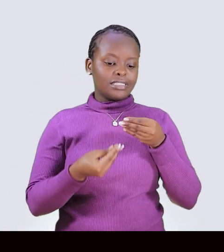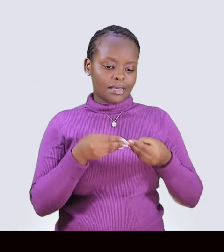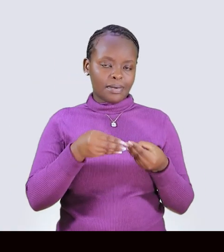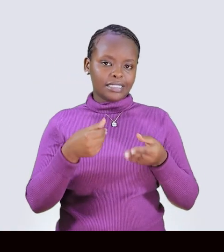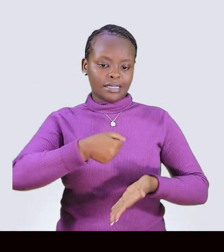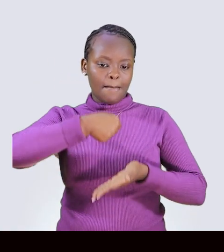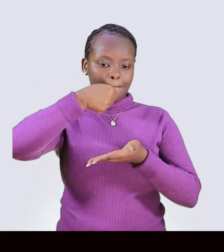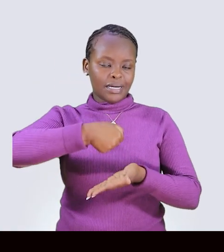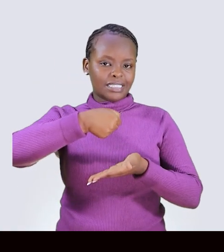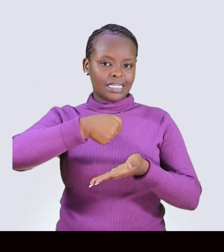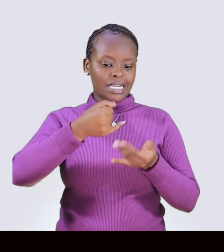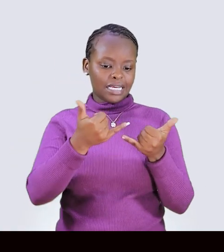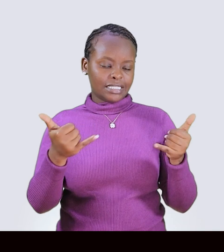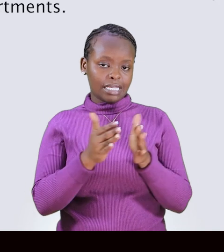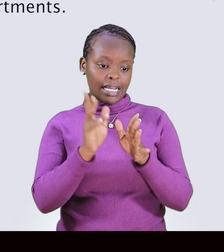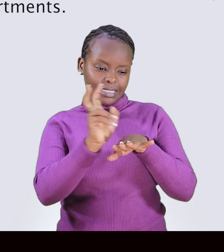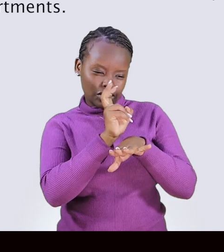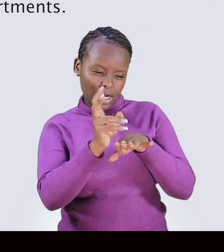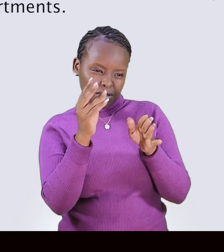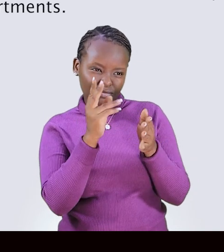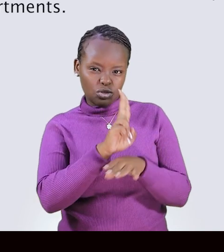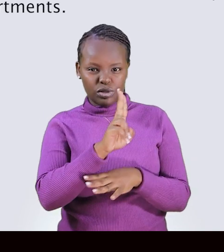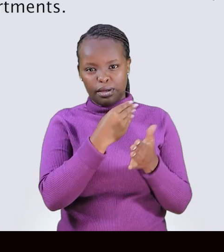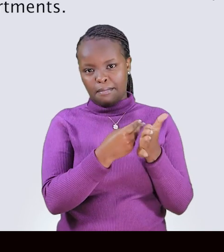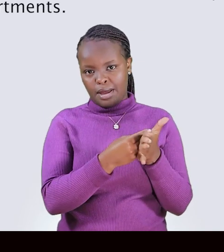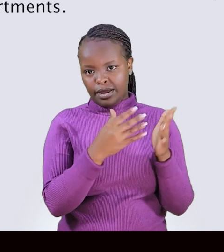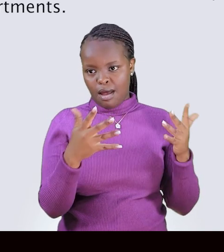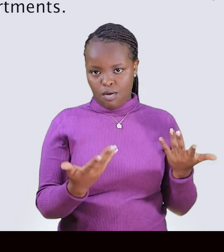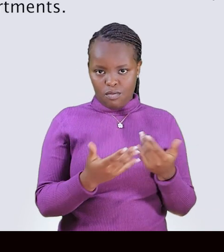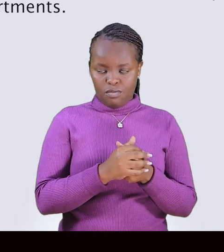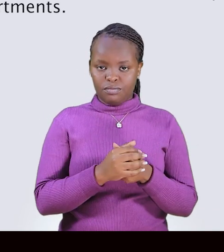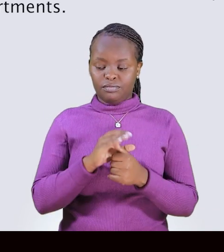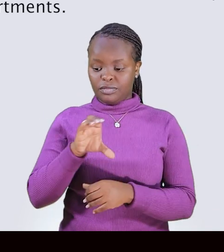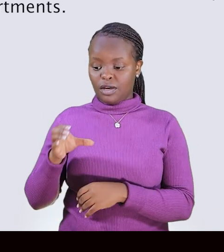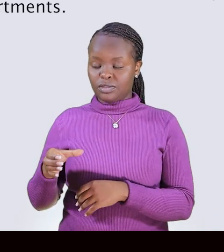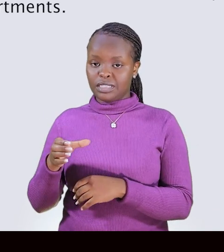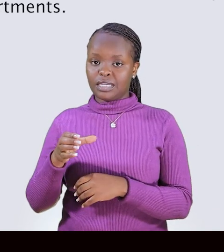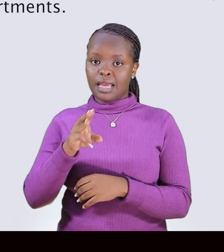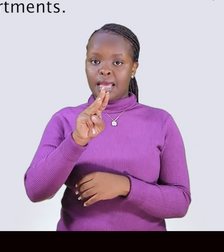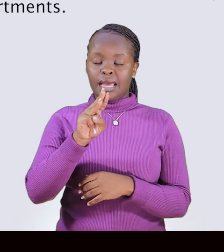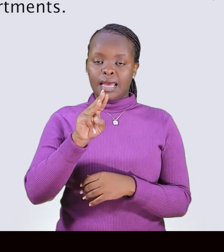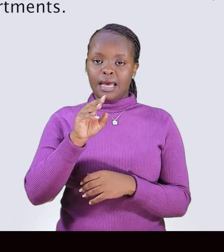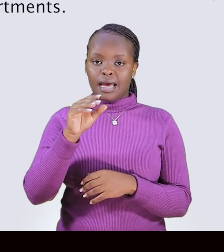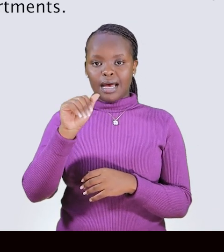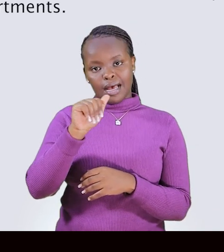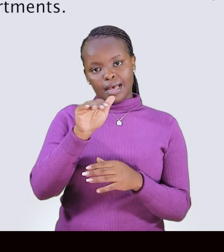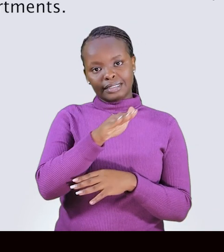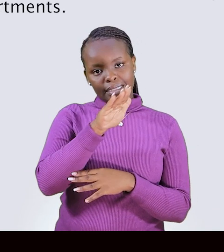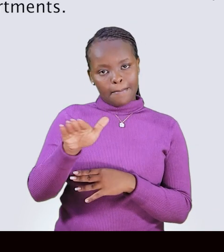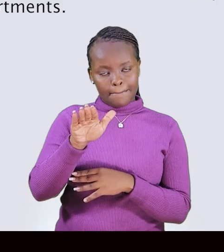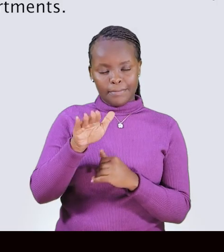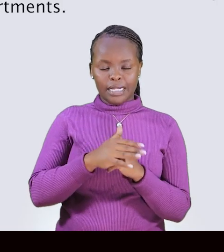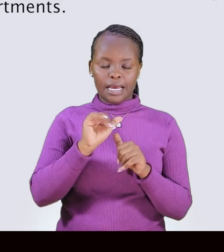track spending. Present evidence to county assembly committees on health, education,